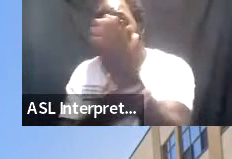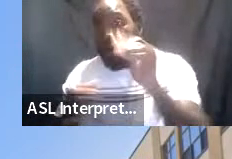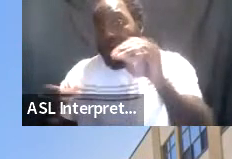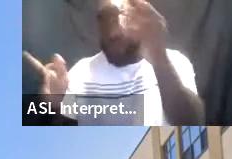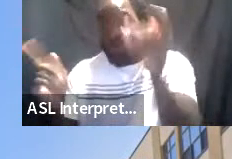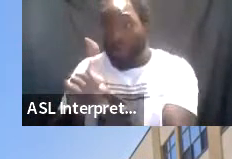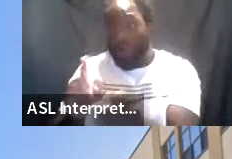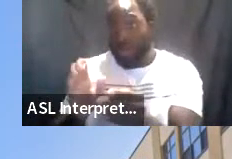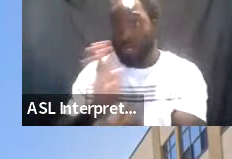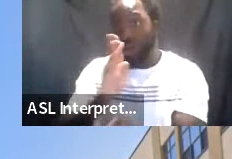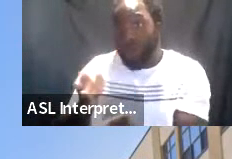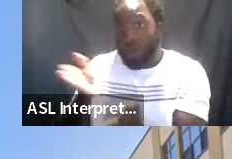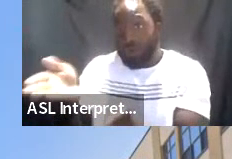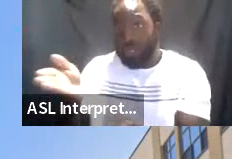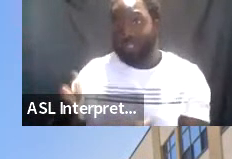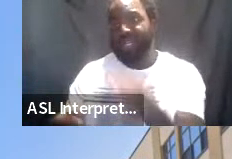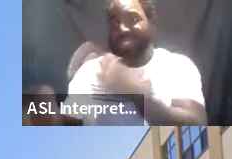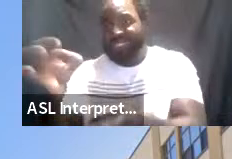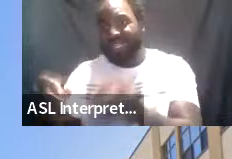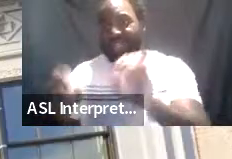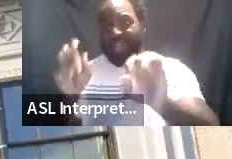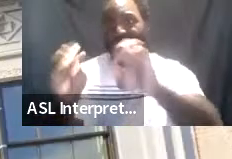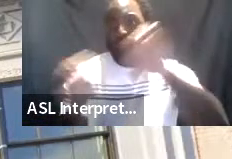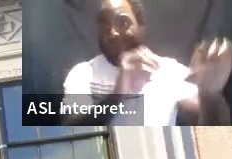elsewhere. Next slide, please.